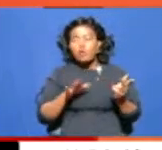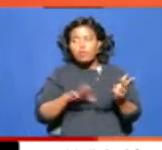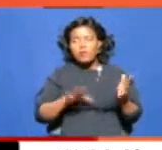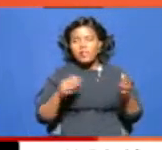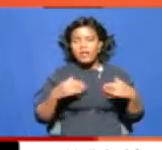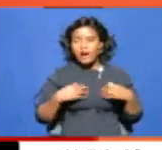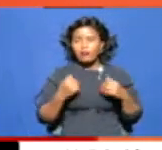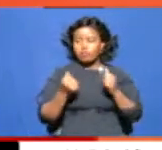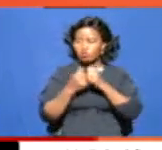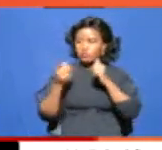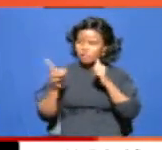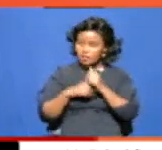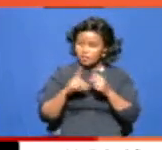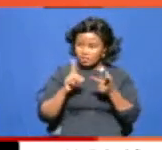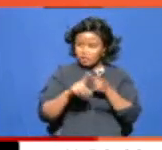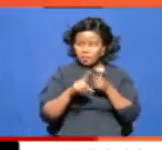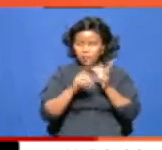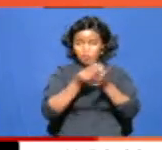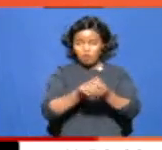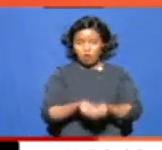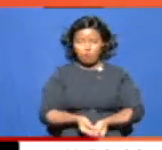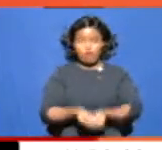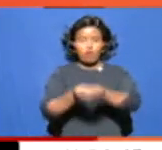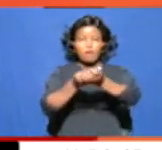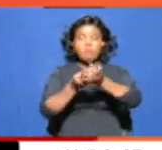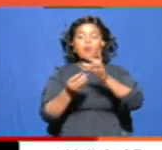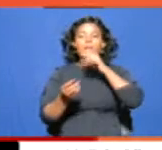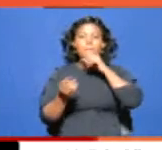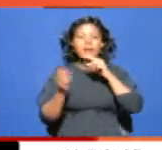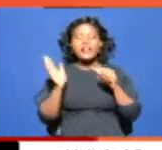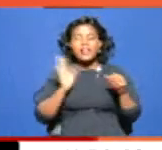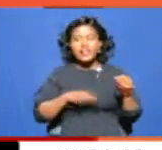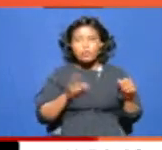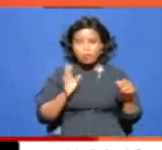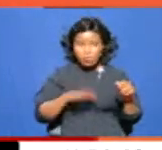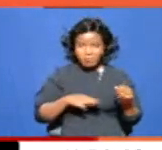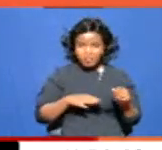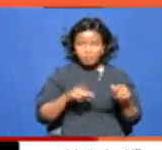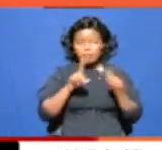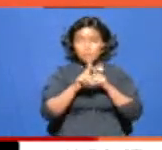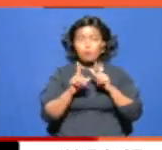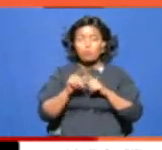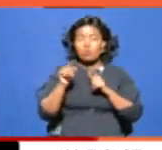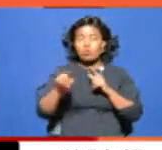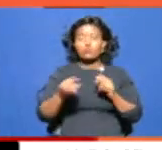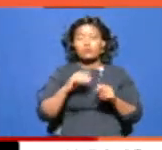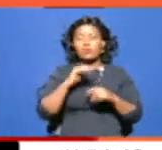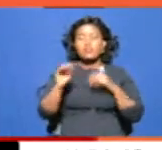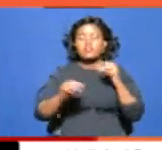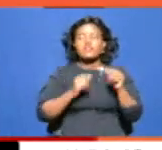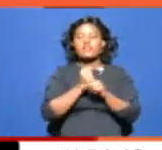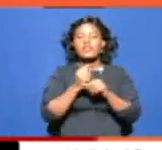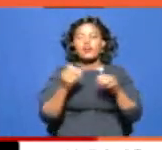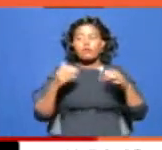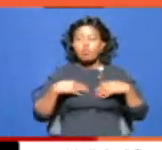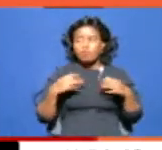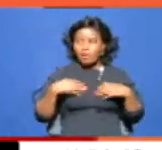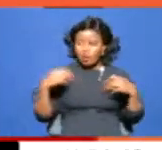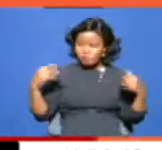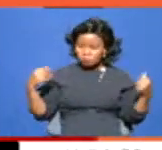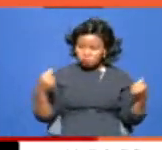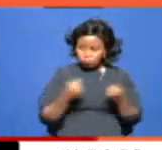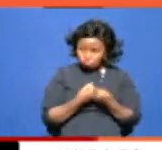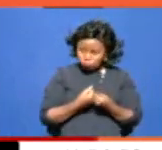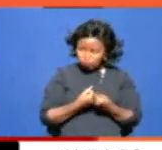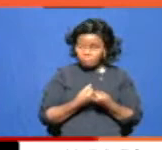We have volleyball, both for men and women. We normally have also, this year we're going to have bullfighting. For the first time, we